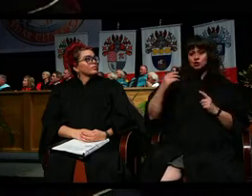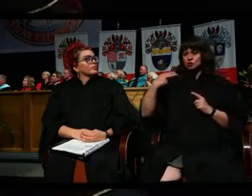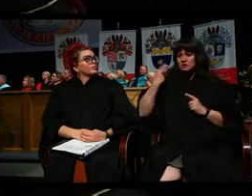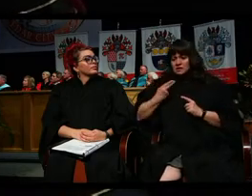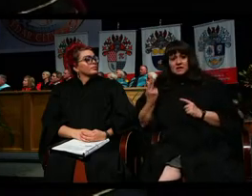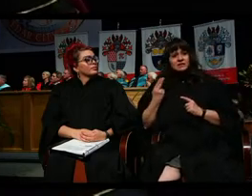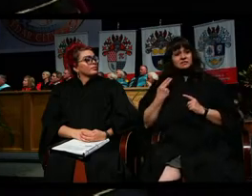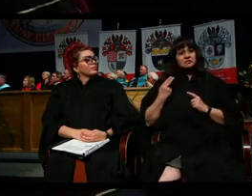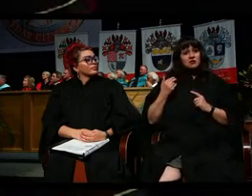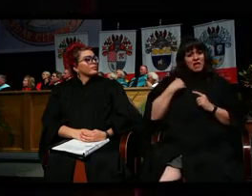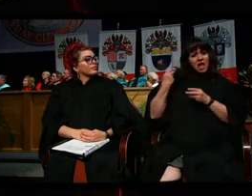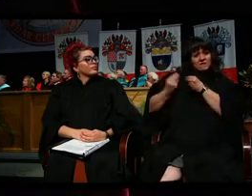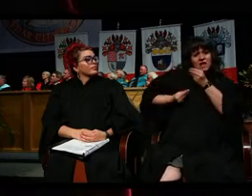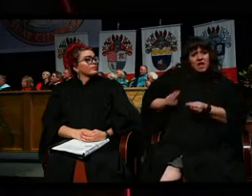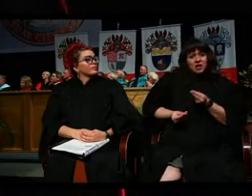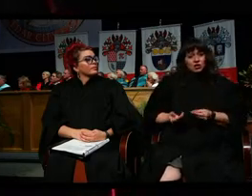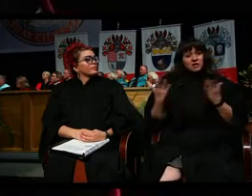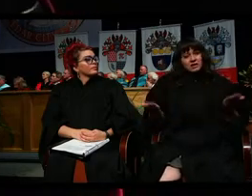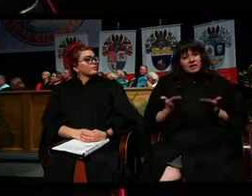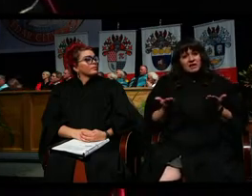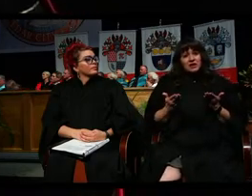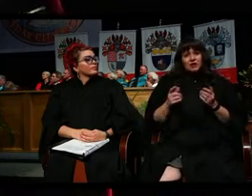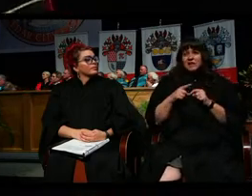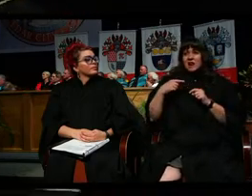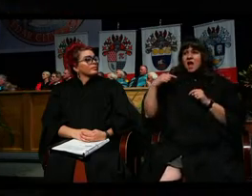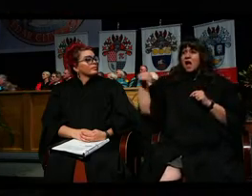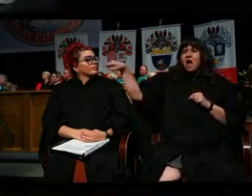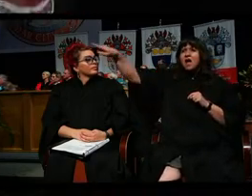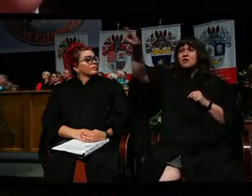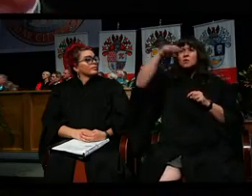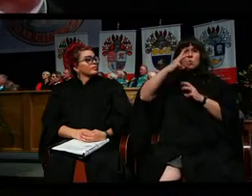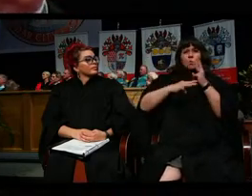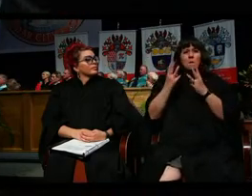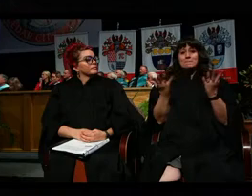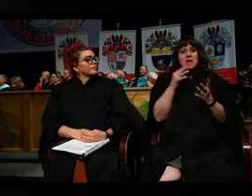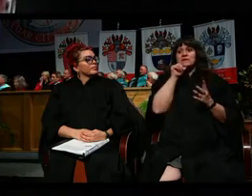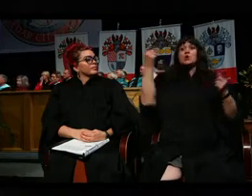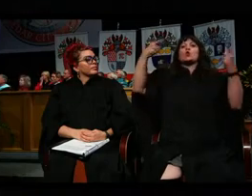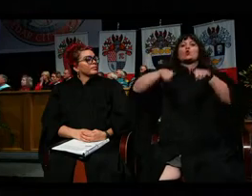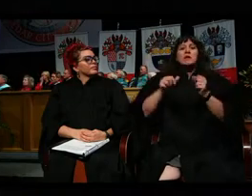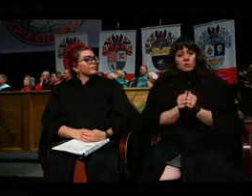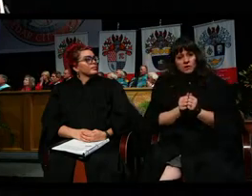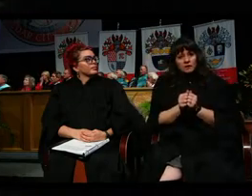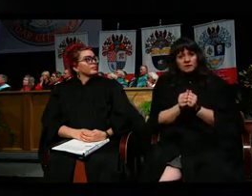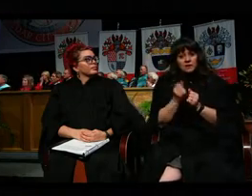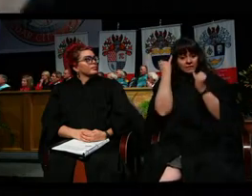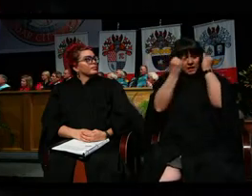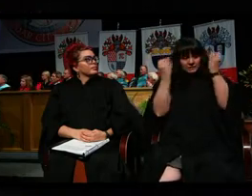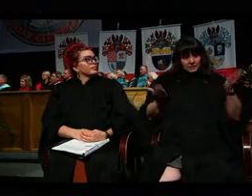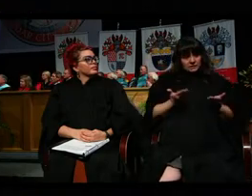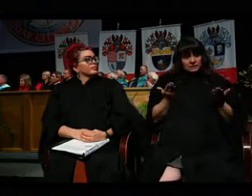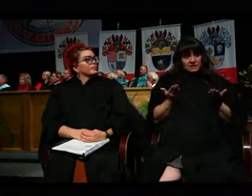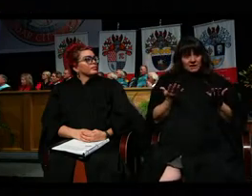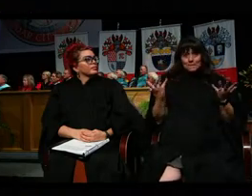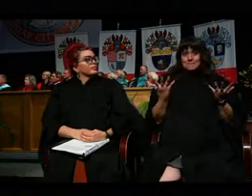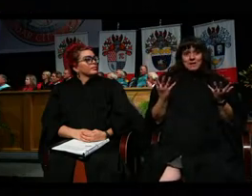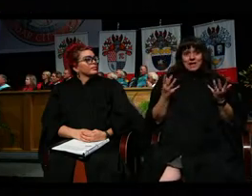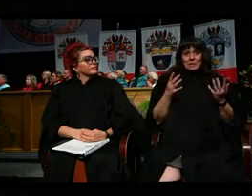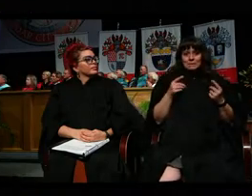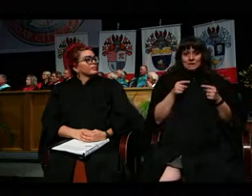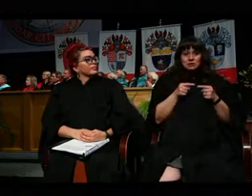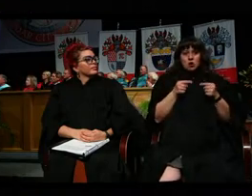heritage here that the rest of the world might not agree with, that some of the ideas that we share on campus may be very distinct